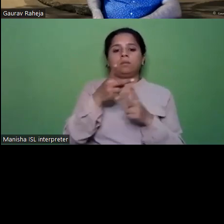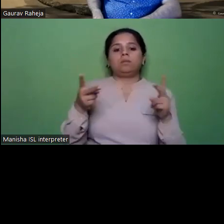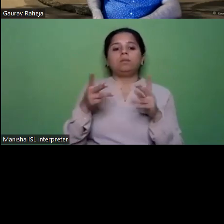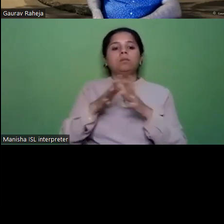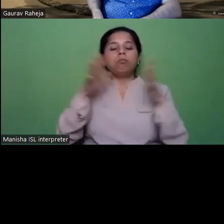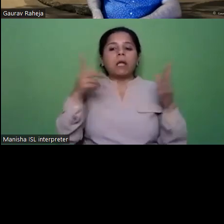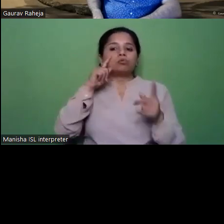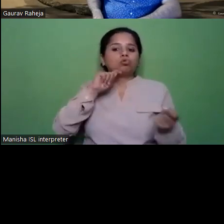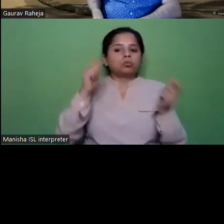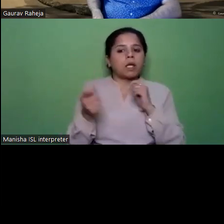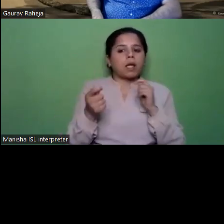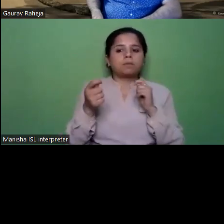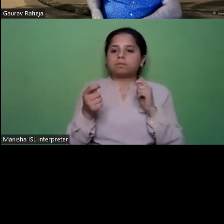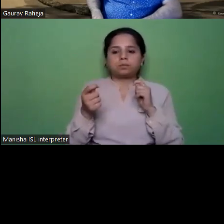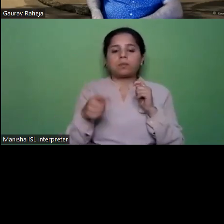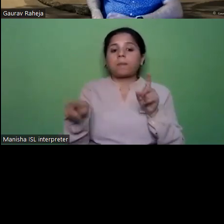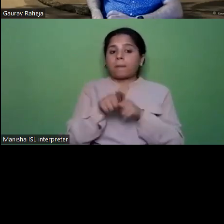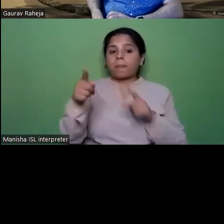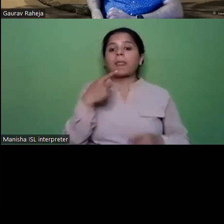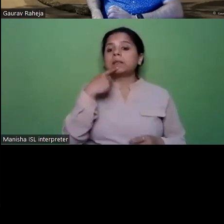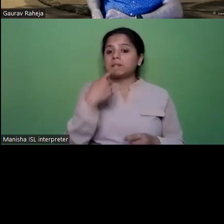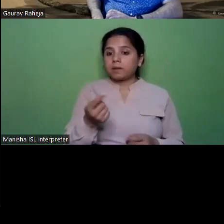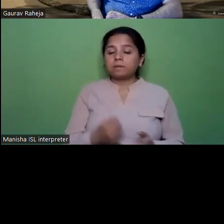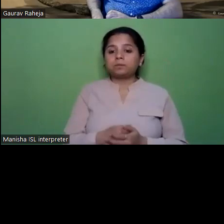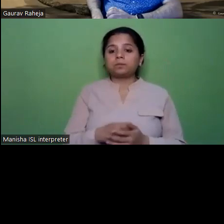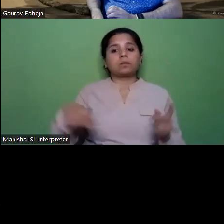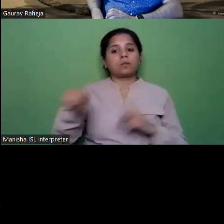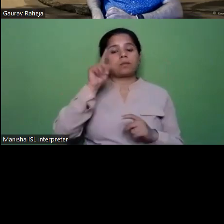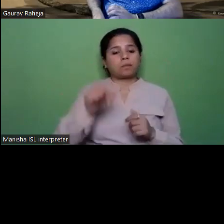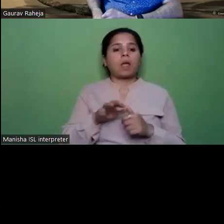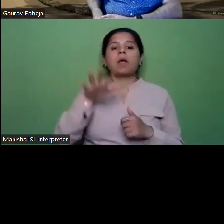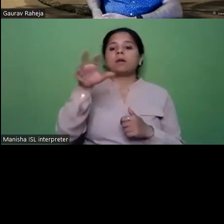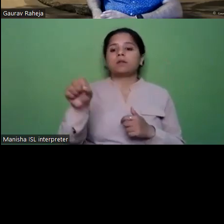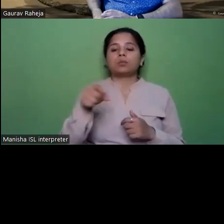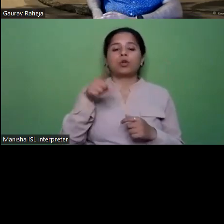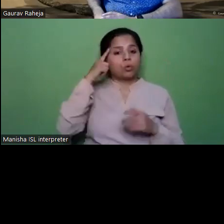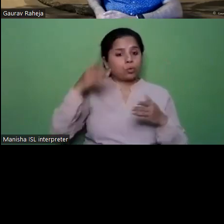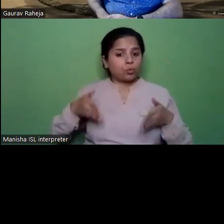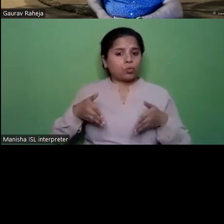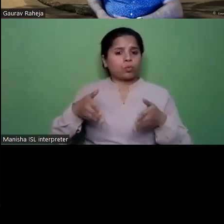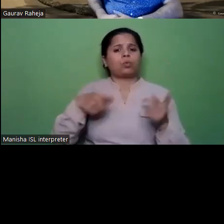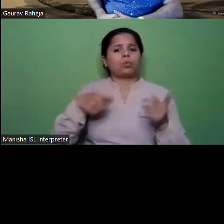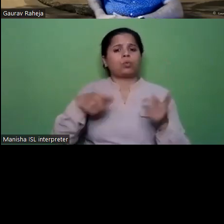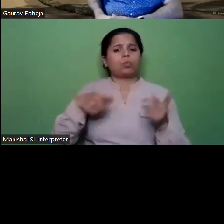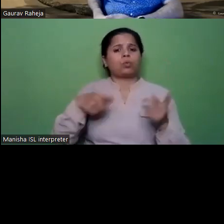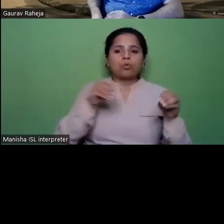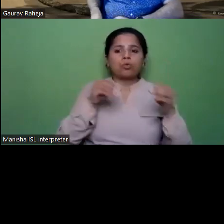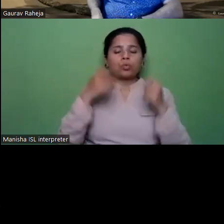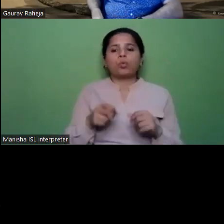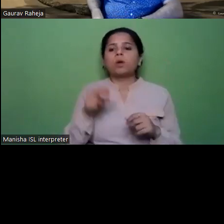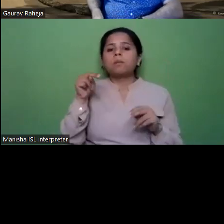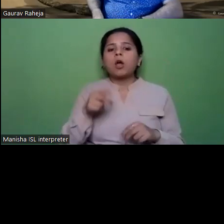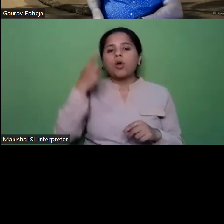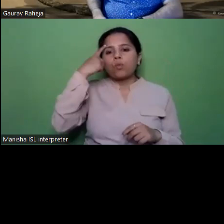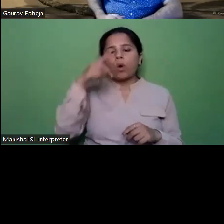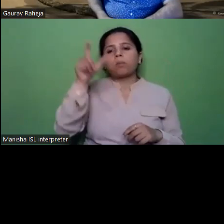changes. And it also says it has to be accessible roads to address mobility necessary for